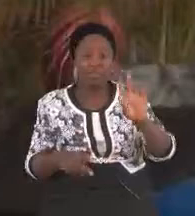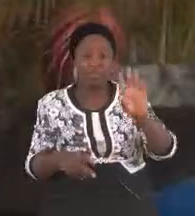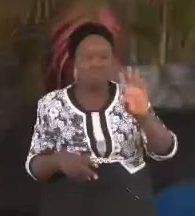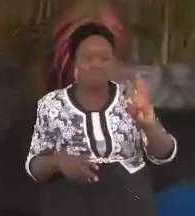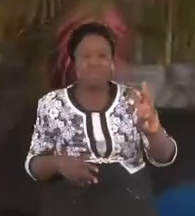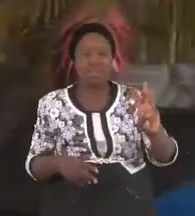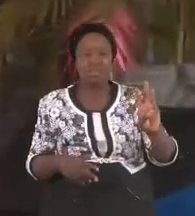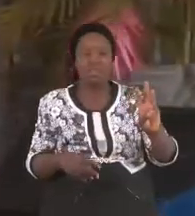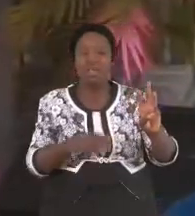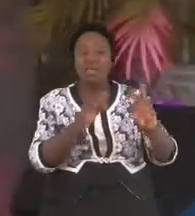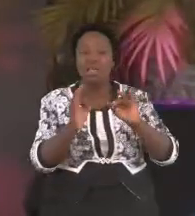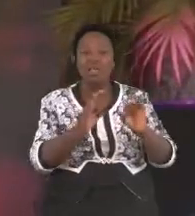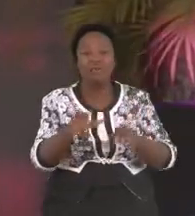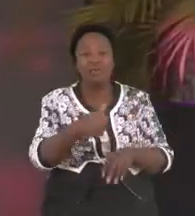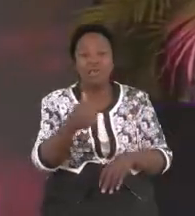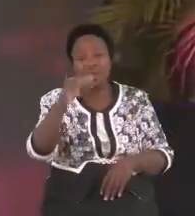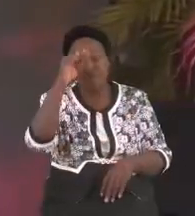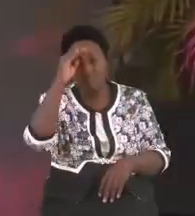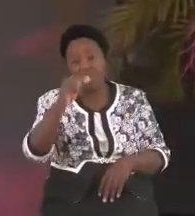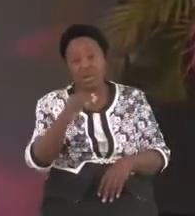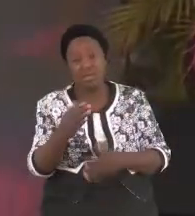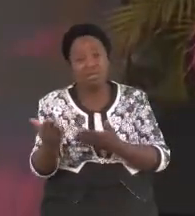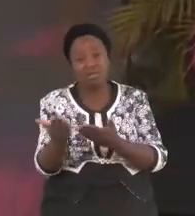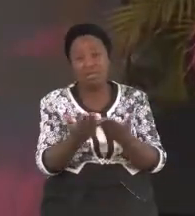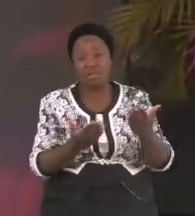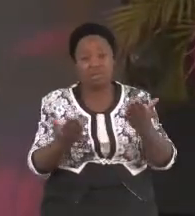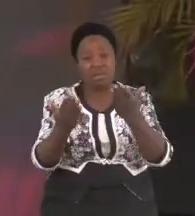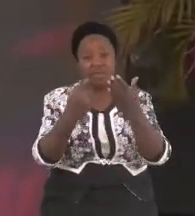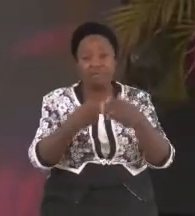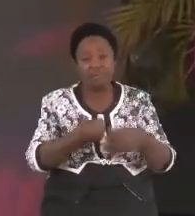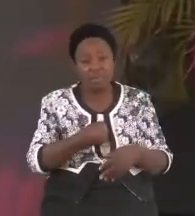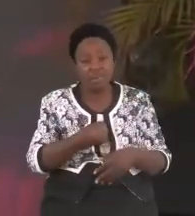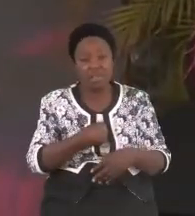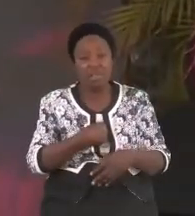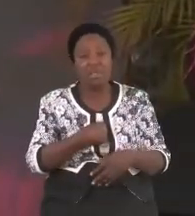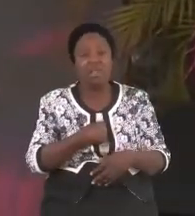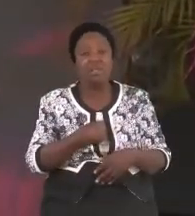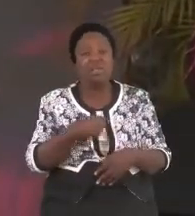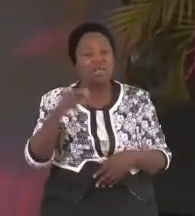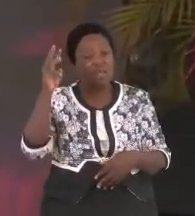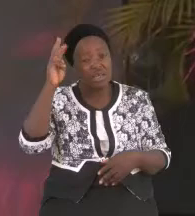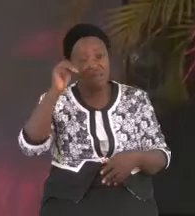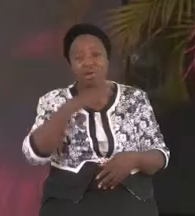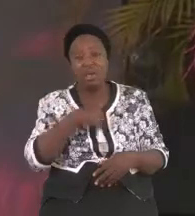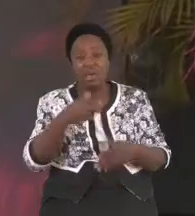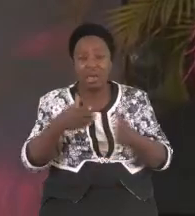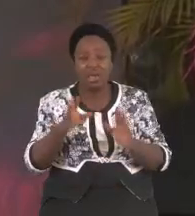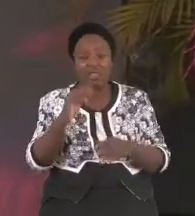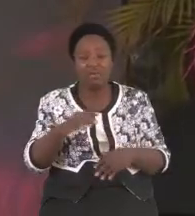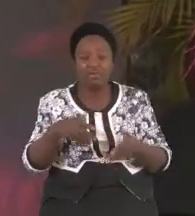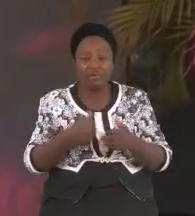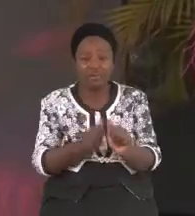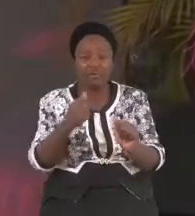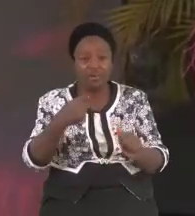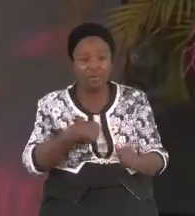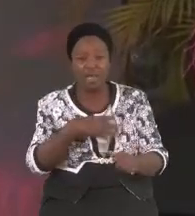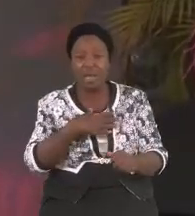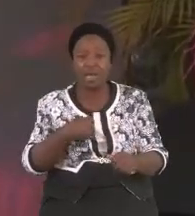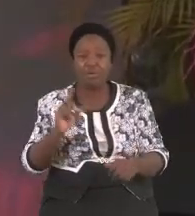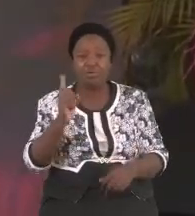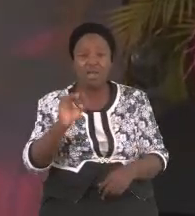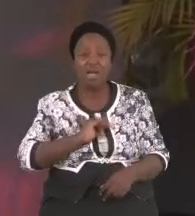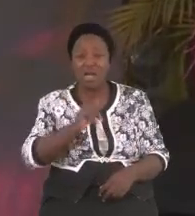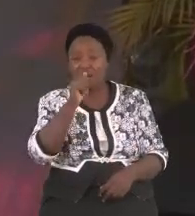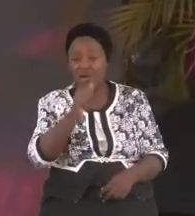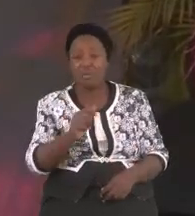any man serve me, him and him, let him follow me. And where I am, there shall